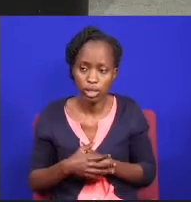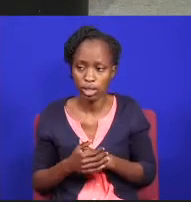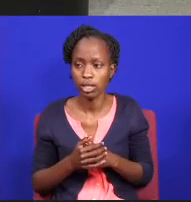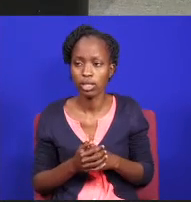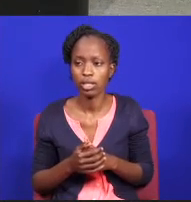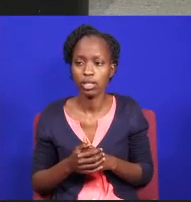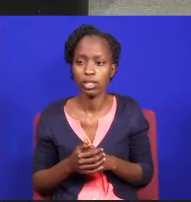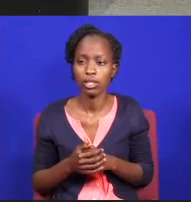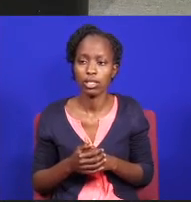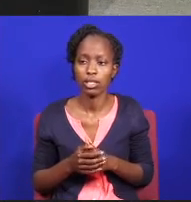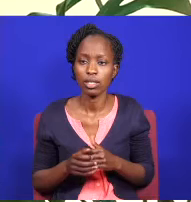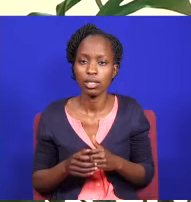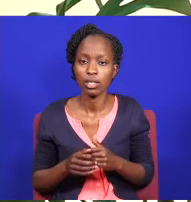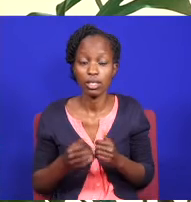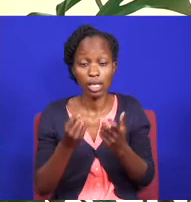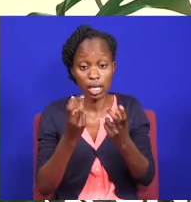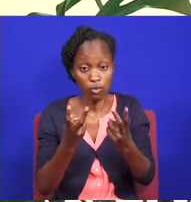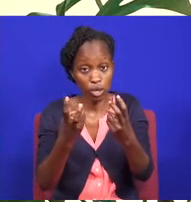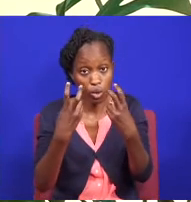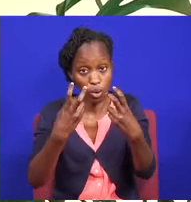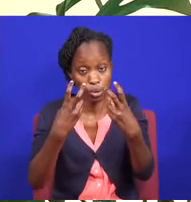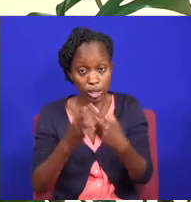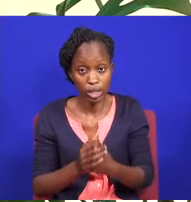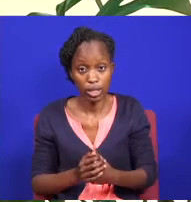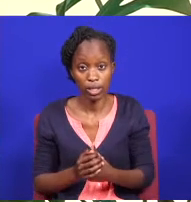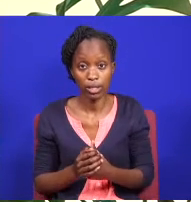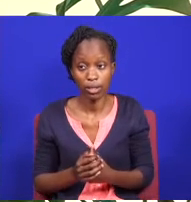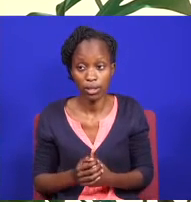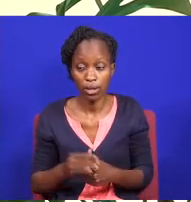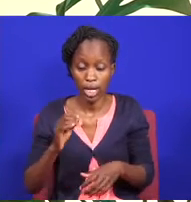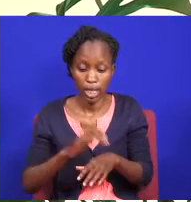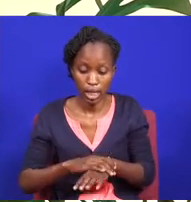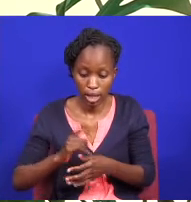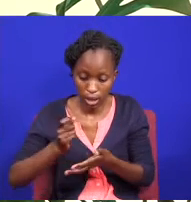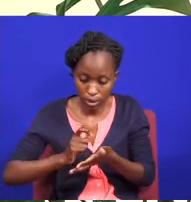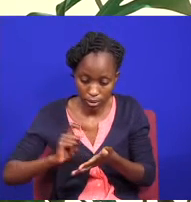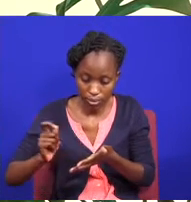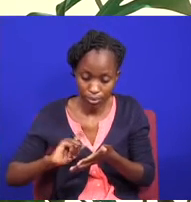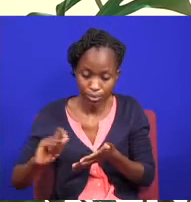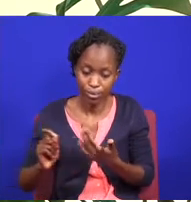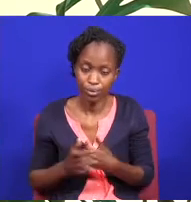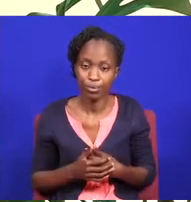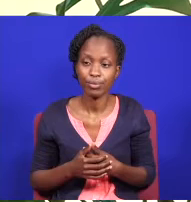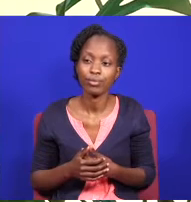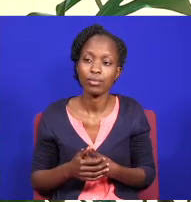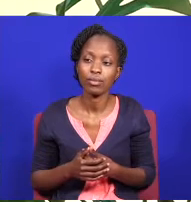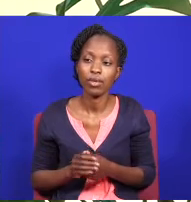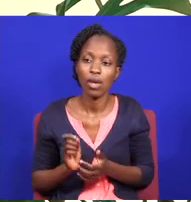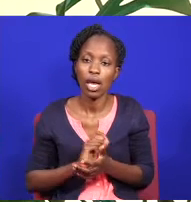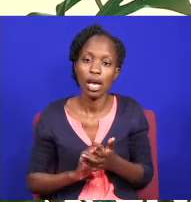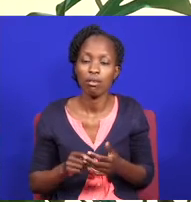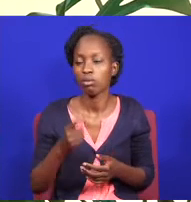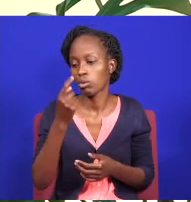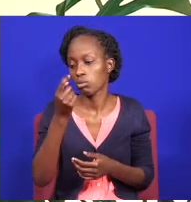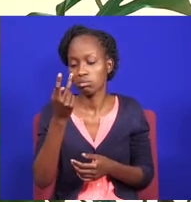Yes. Guys, if you are listening to us, just take a pen and in your notebook, write one or two